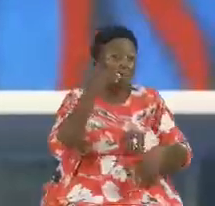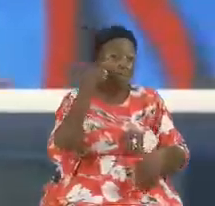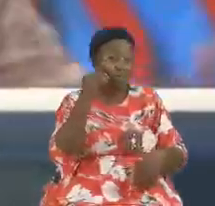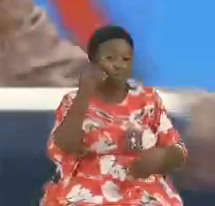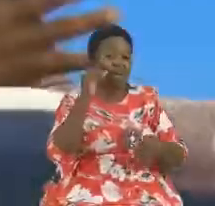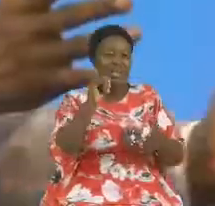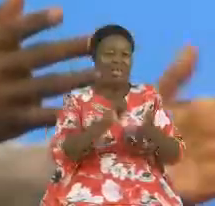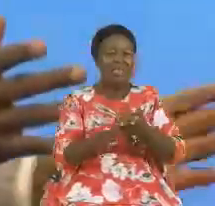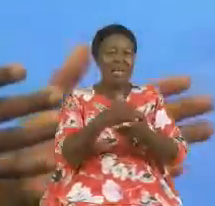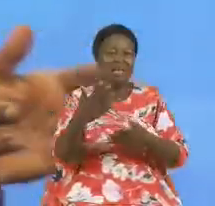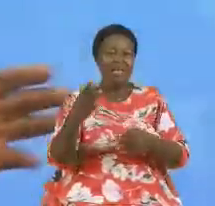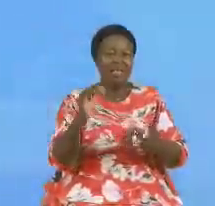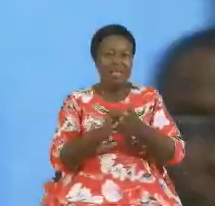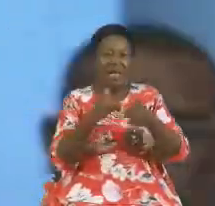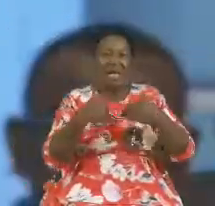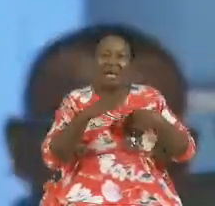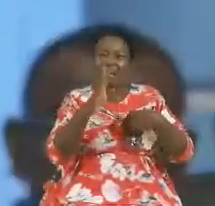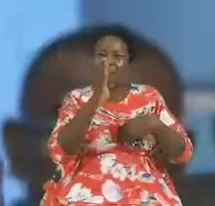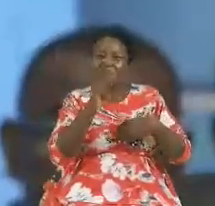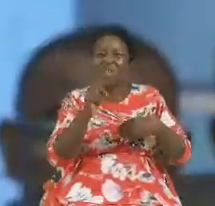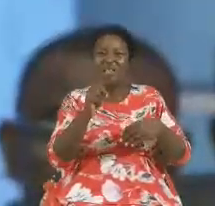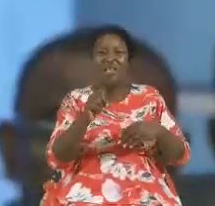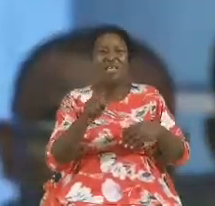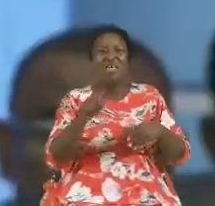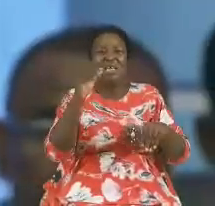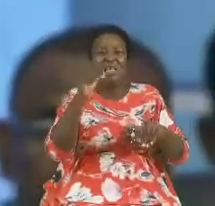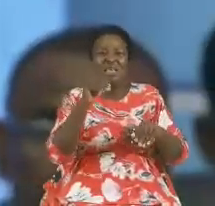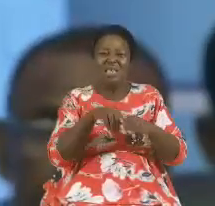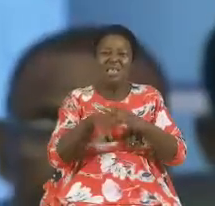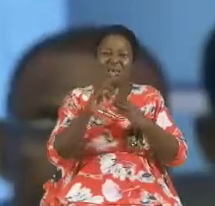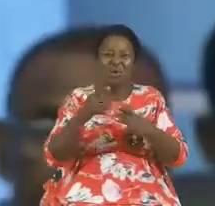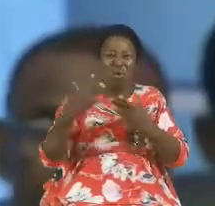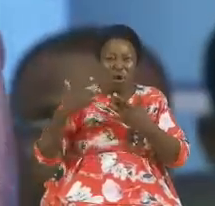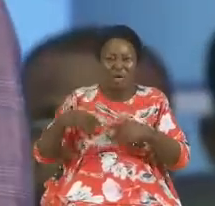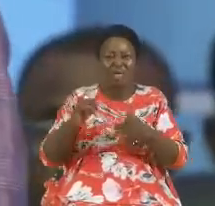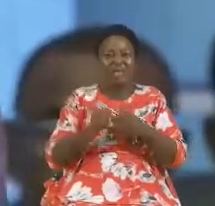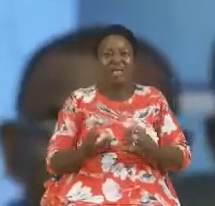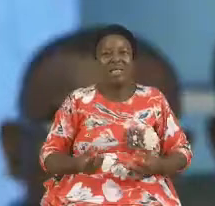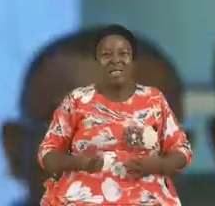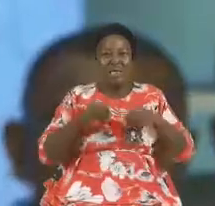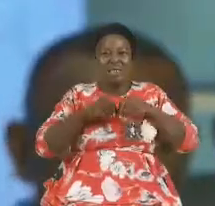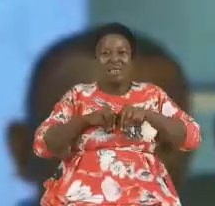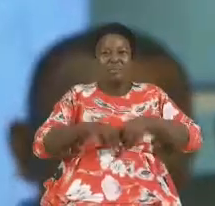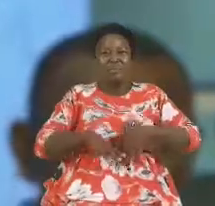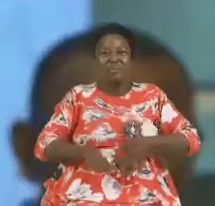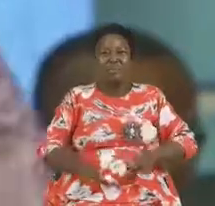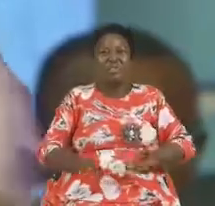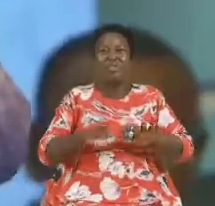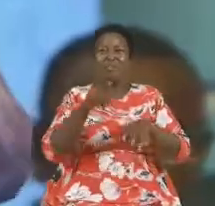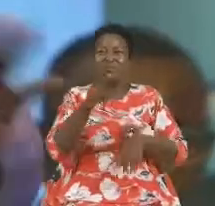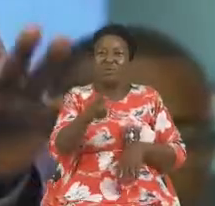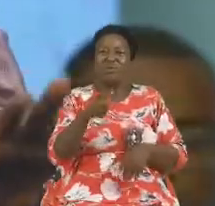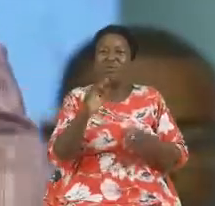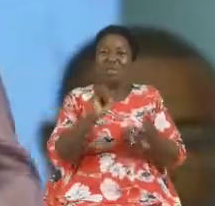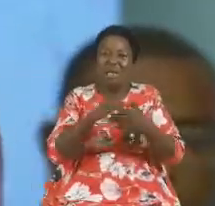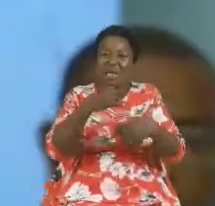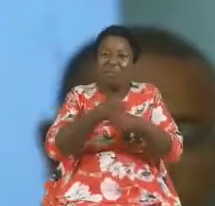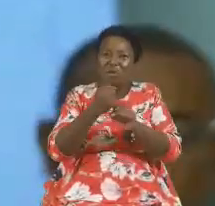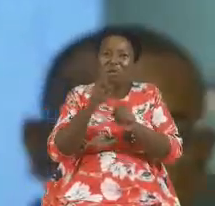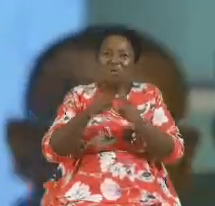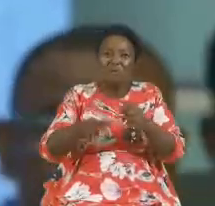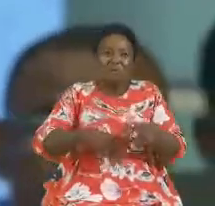and then the moment you go back, that thing that had been in the soul, that depresses